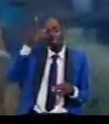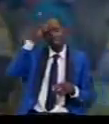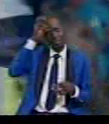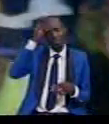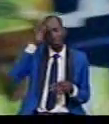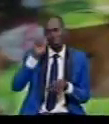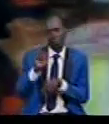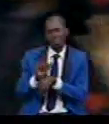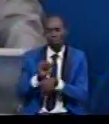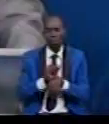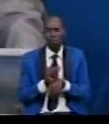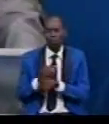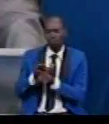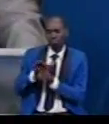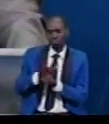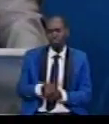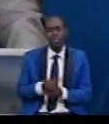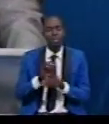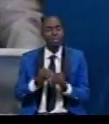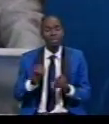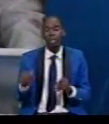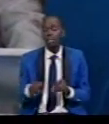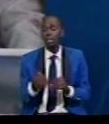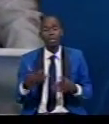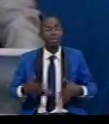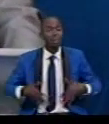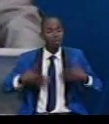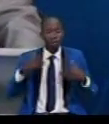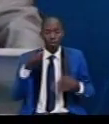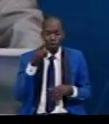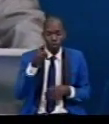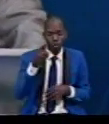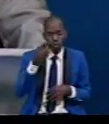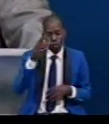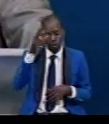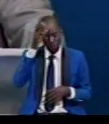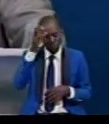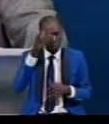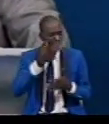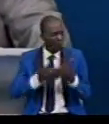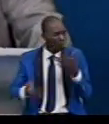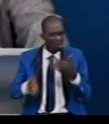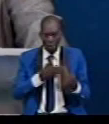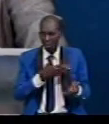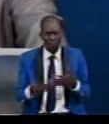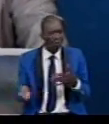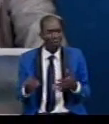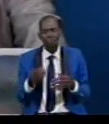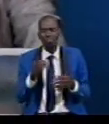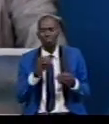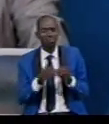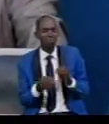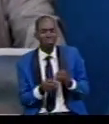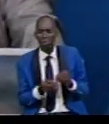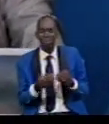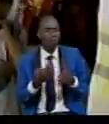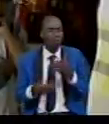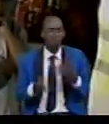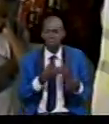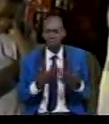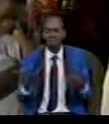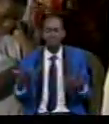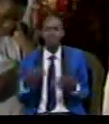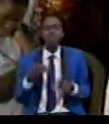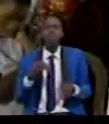operations, oppressions in any life, you demon, whatever number I command you, come out in